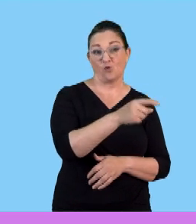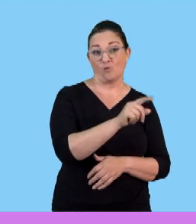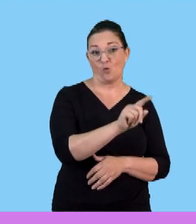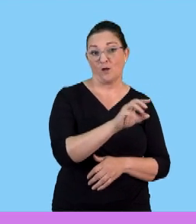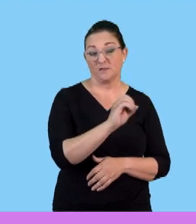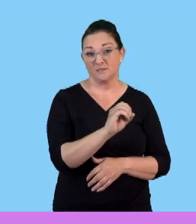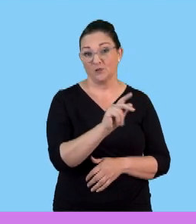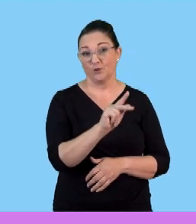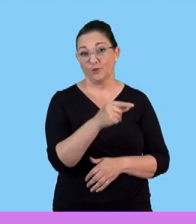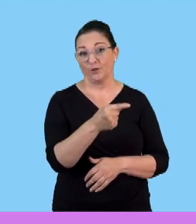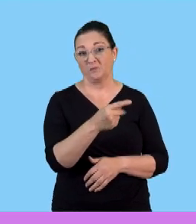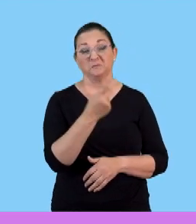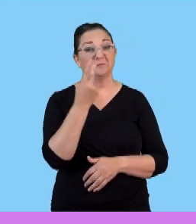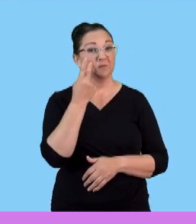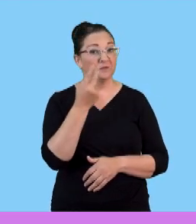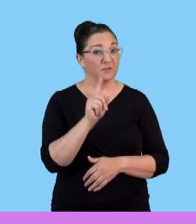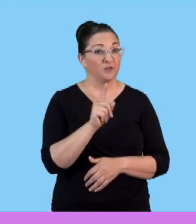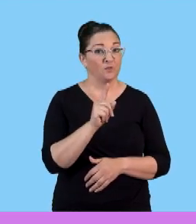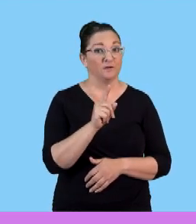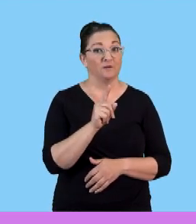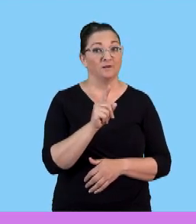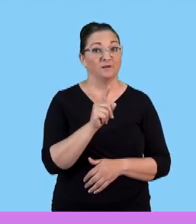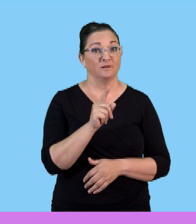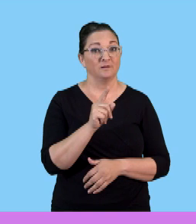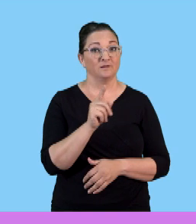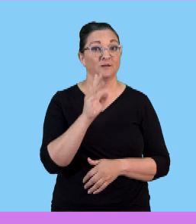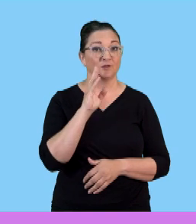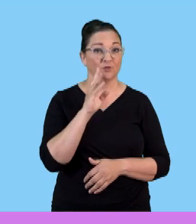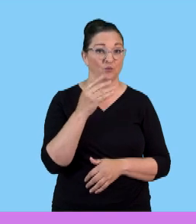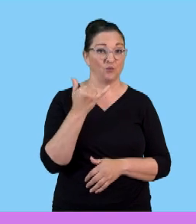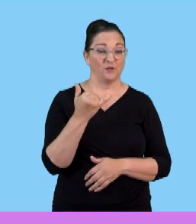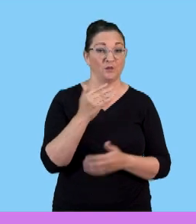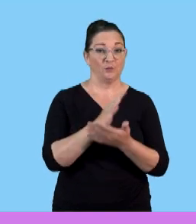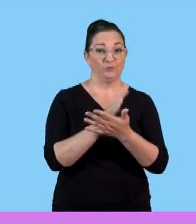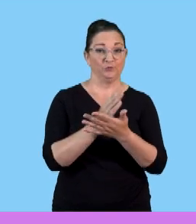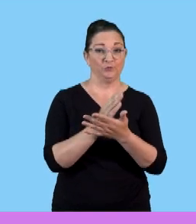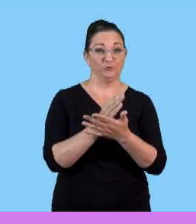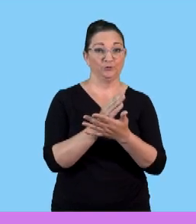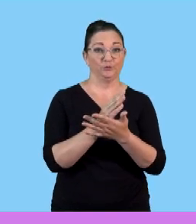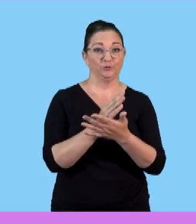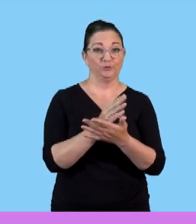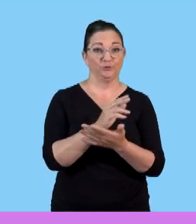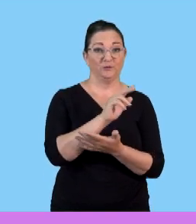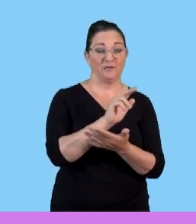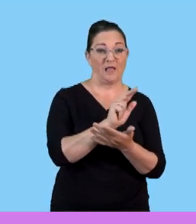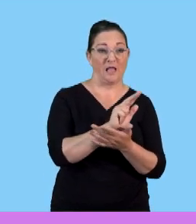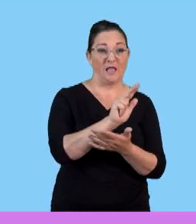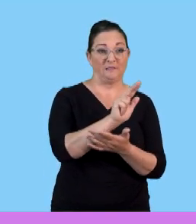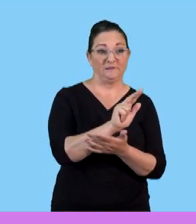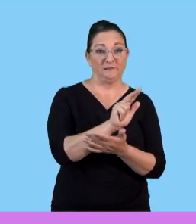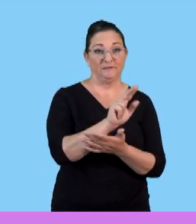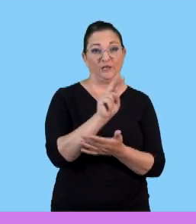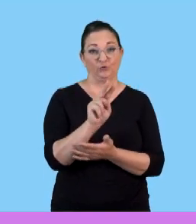19.10, we can see it will be here in this interval between 18.5